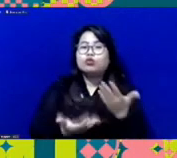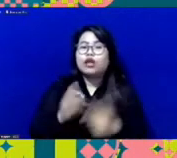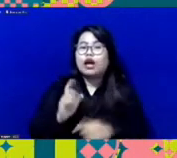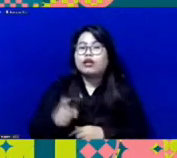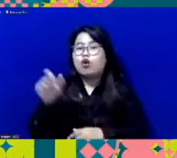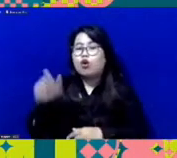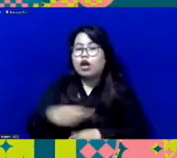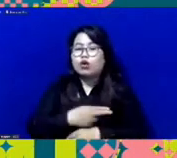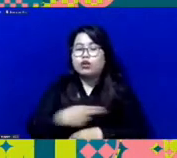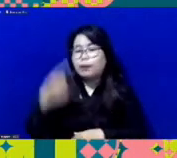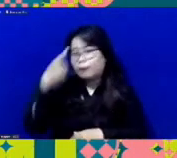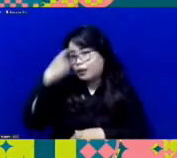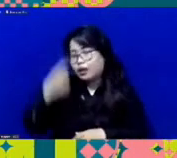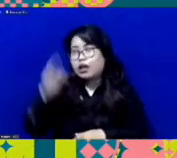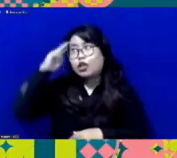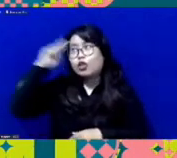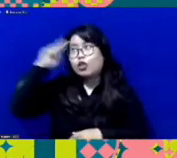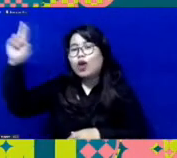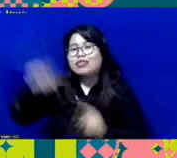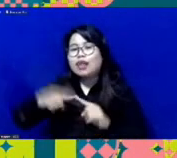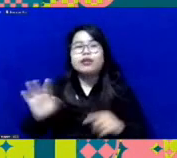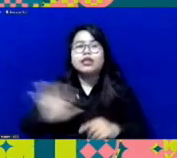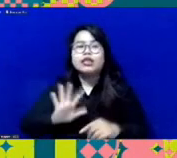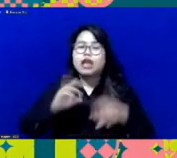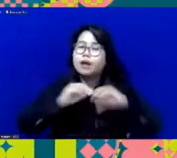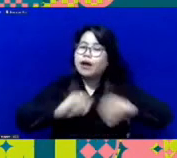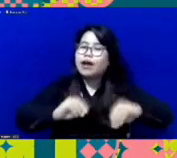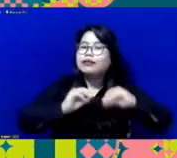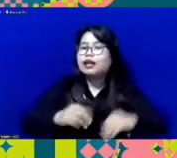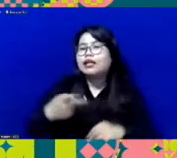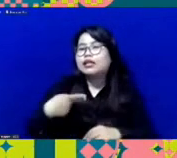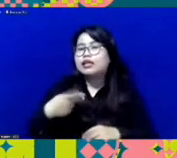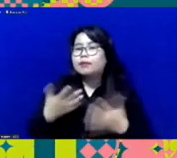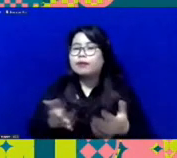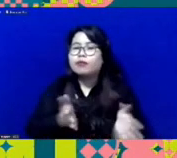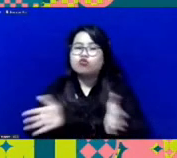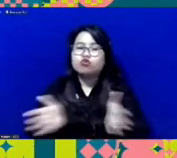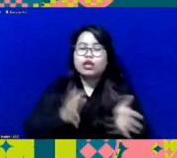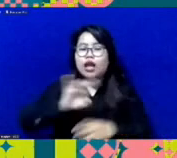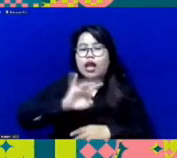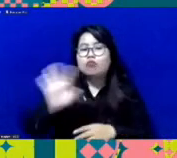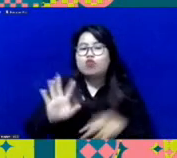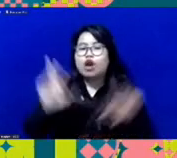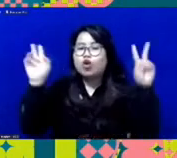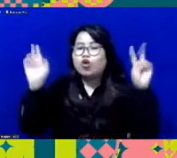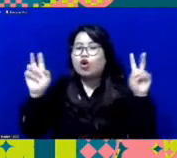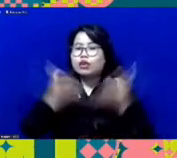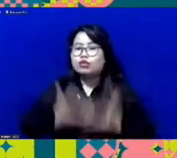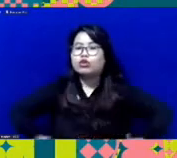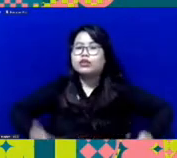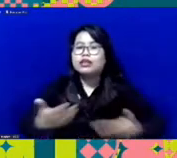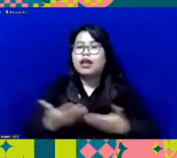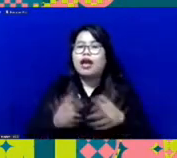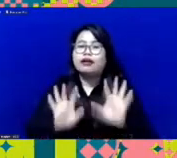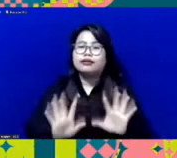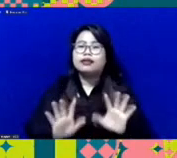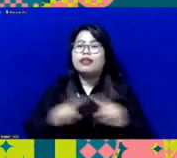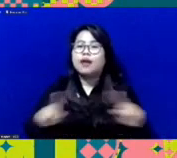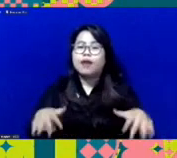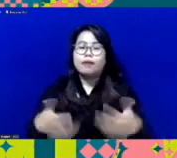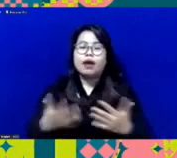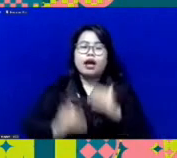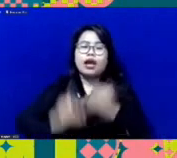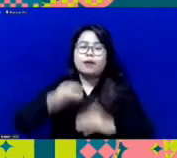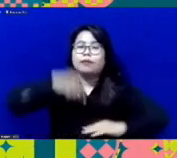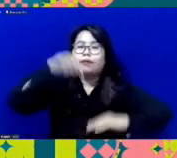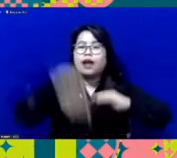how we relate with others, not only in social context, but even more profound and more difficult in a social